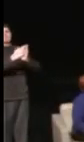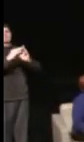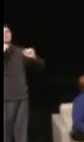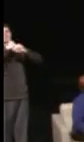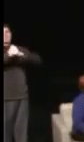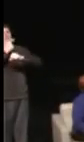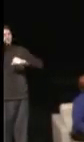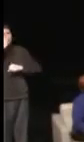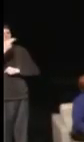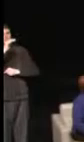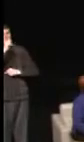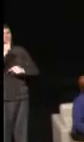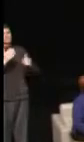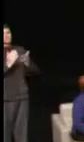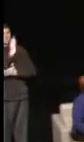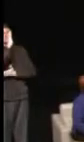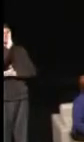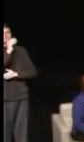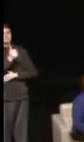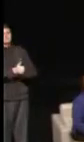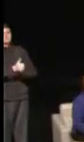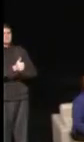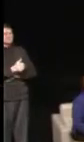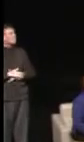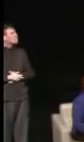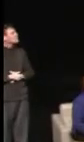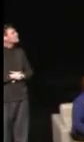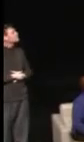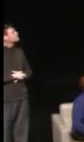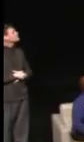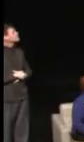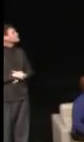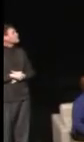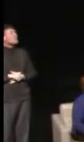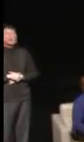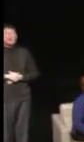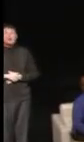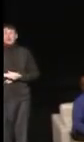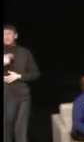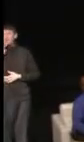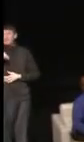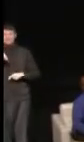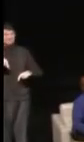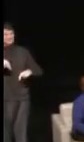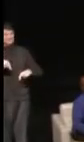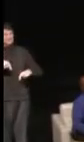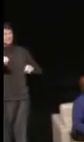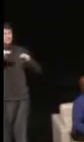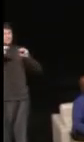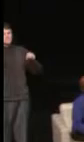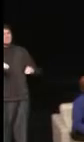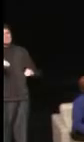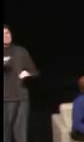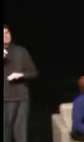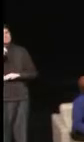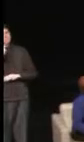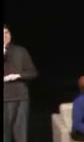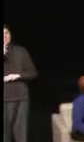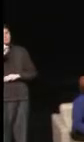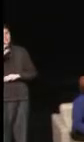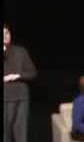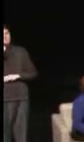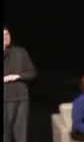great. You can be that generation. At the most fundamental level, that is what this museum is all about, helping our